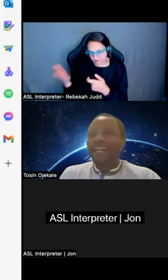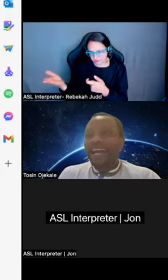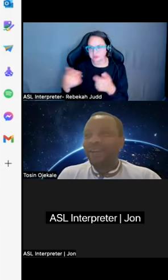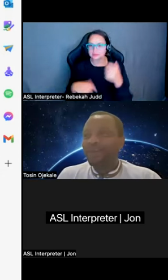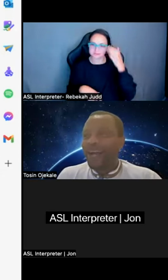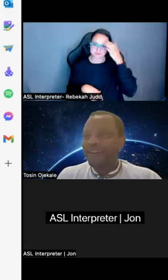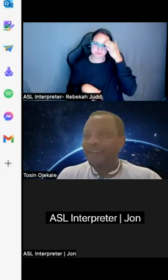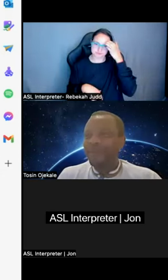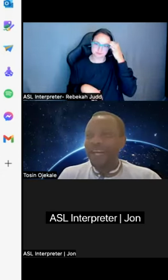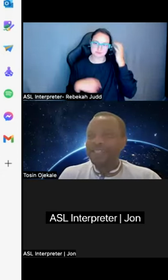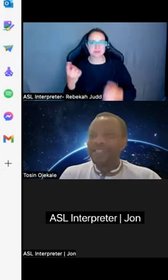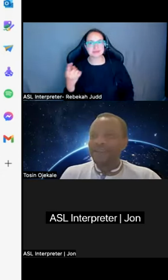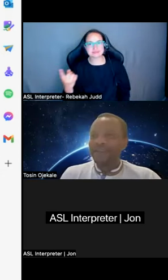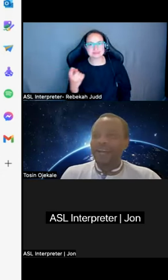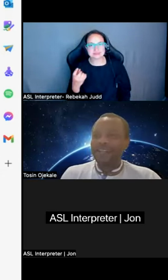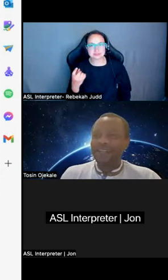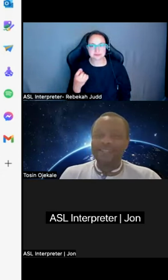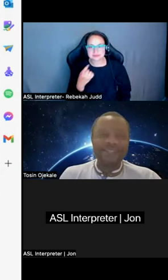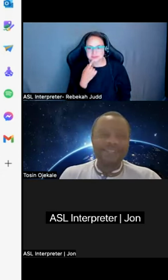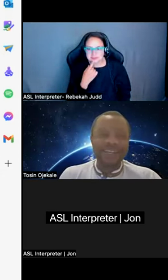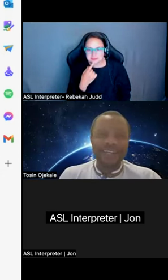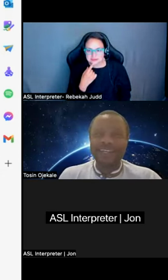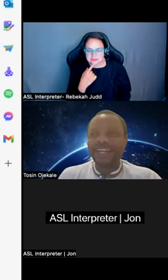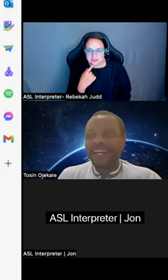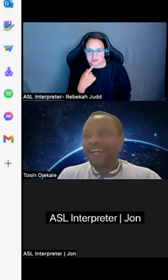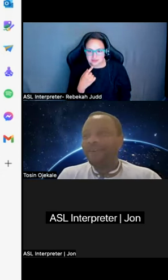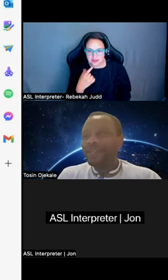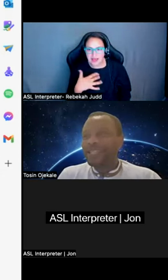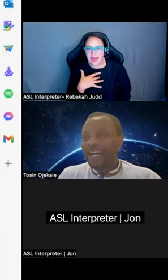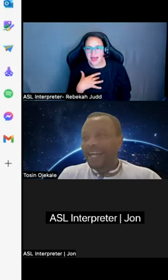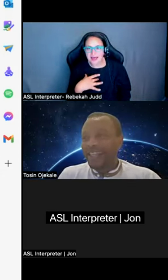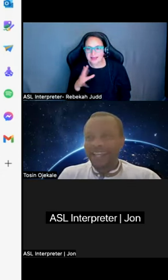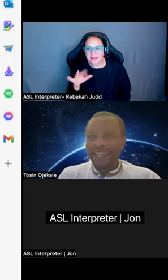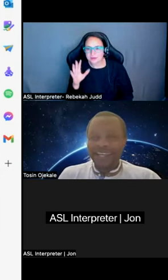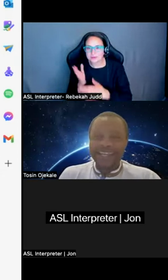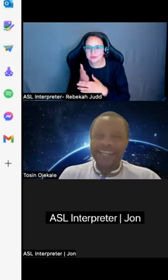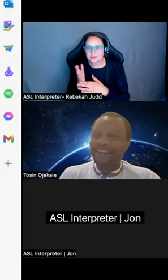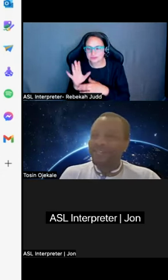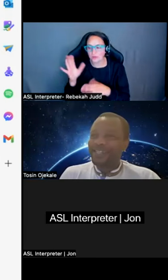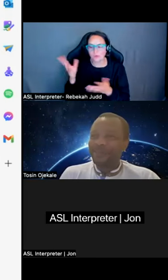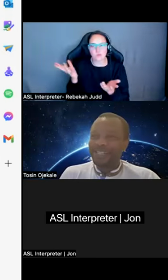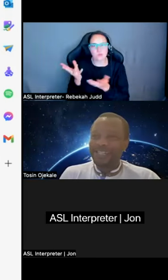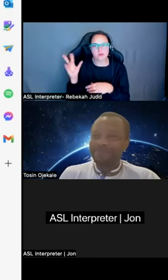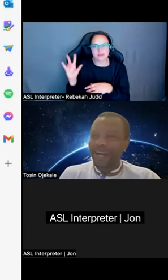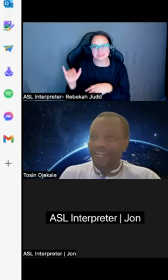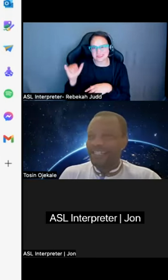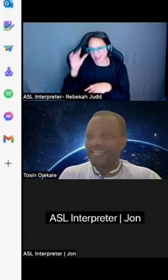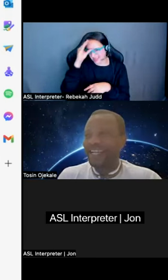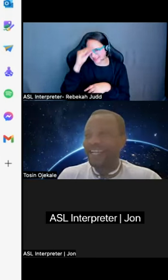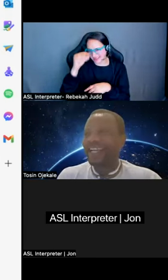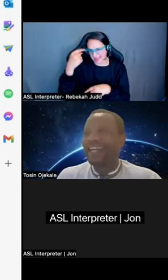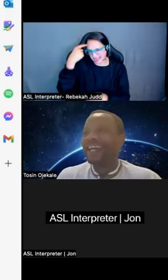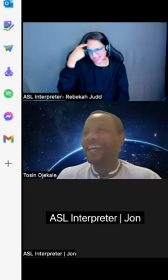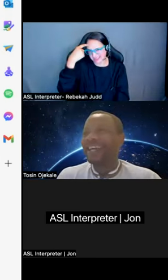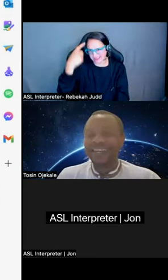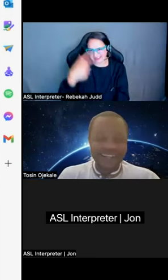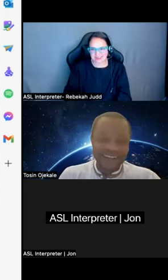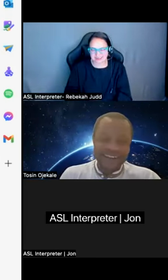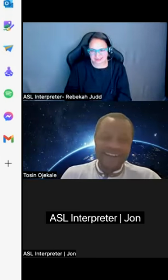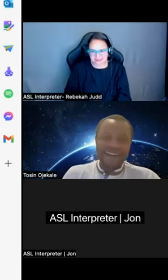Moses, I love that clip that you just shared. What's that guy thinking? What's in his mind?